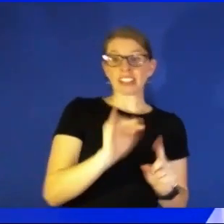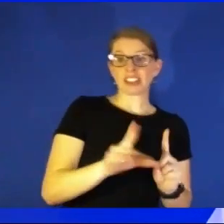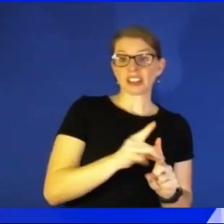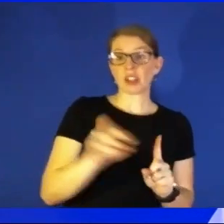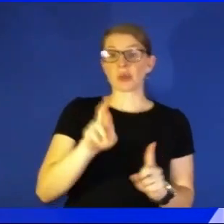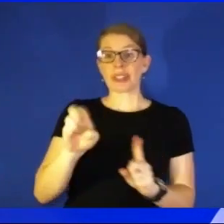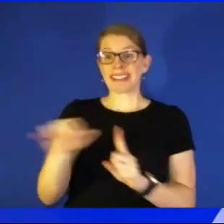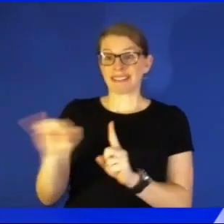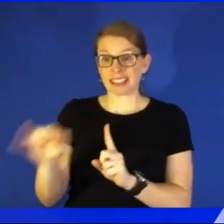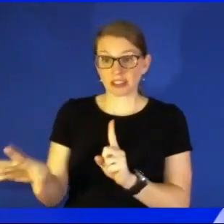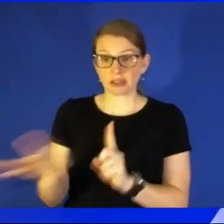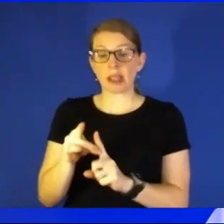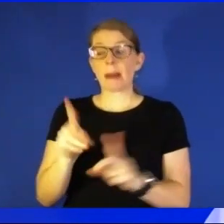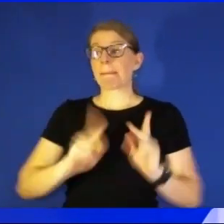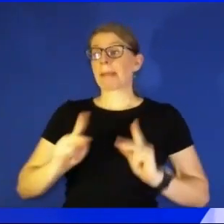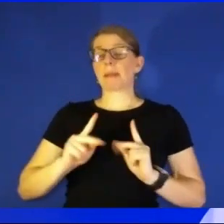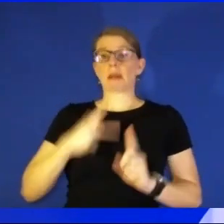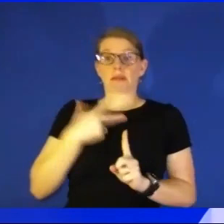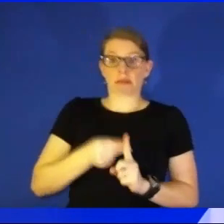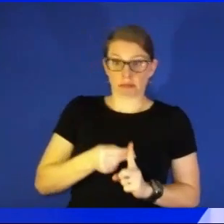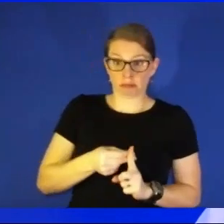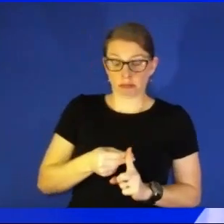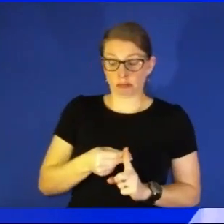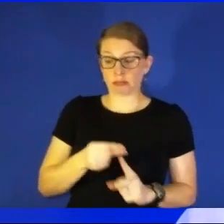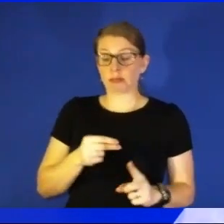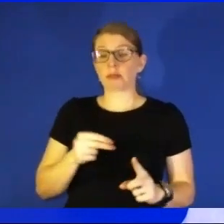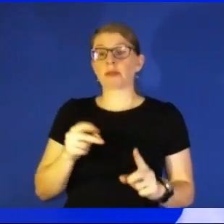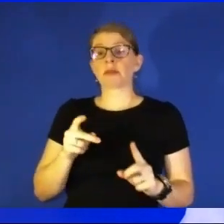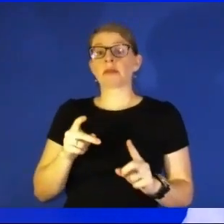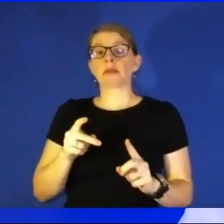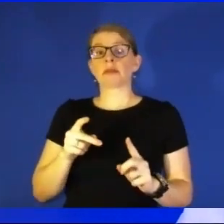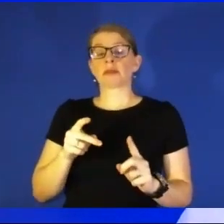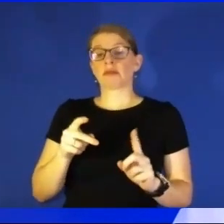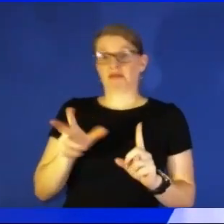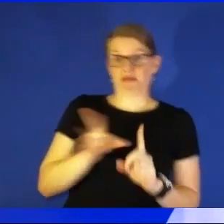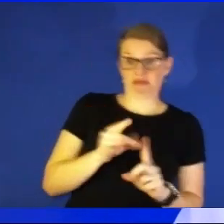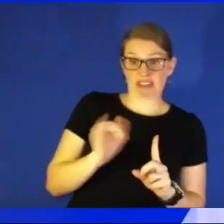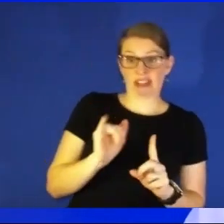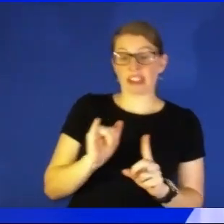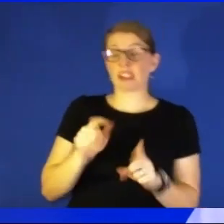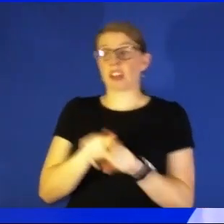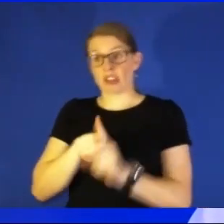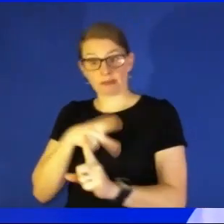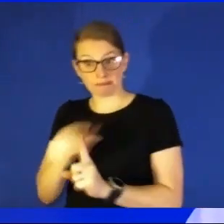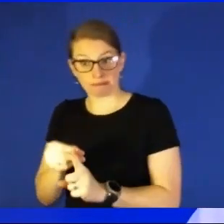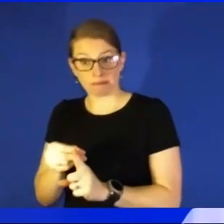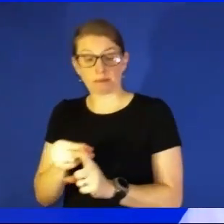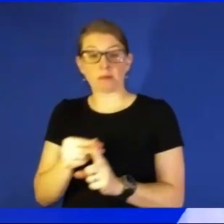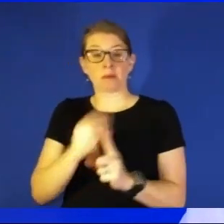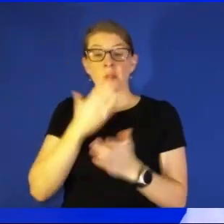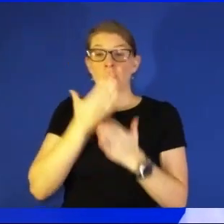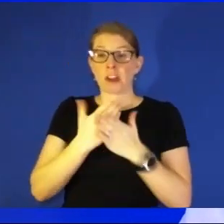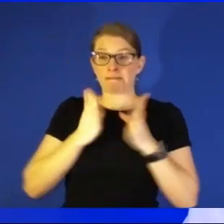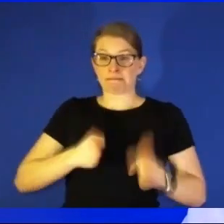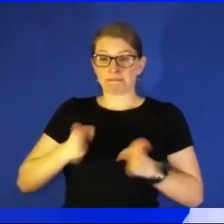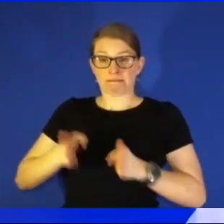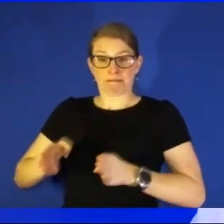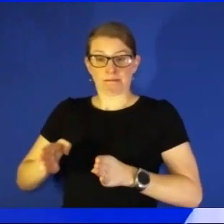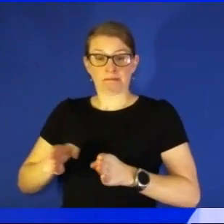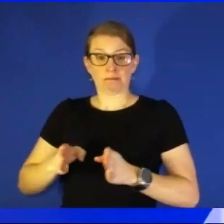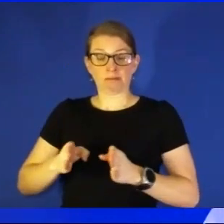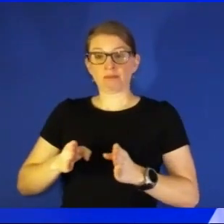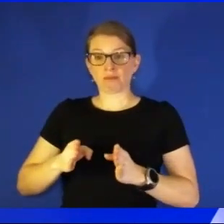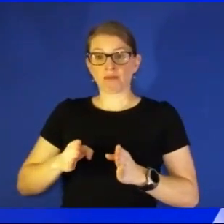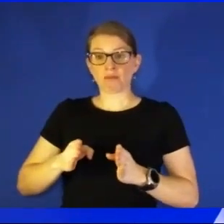been vaccinated, with the number of those who've been vaccinated and infected, you know, we are building up good individual immunity, but I hope community